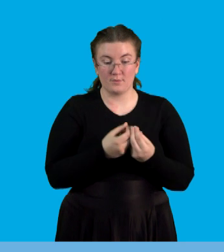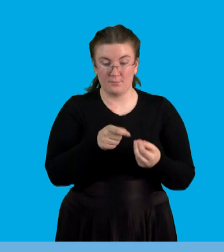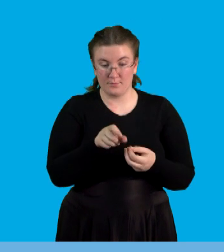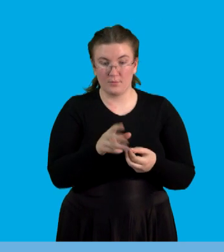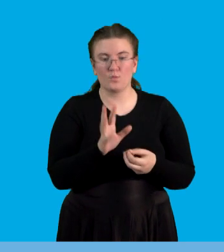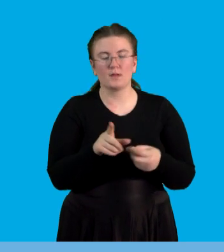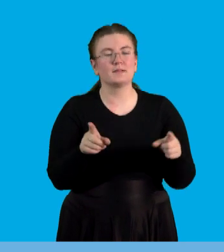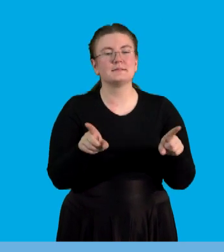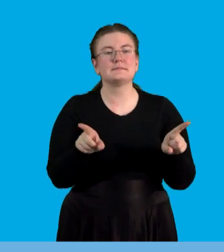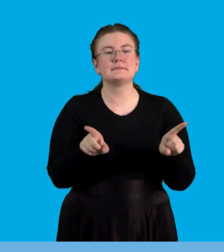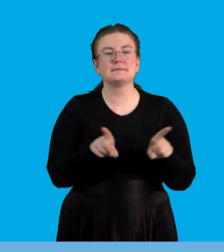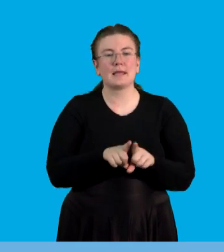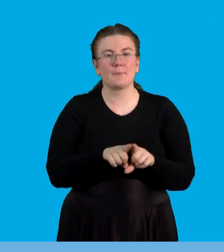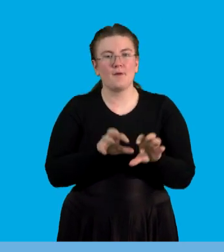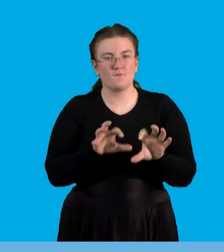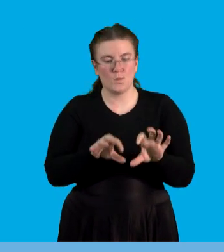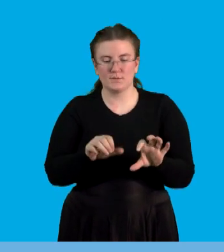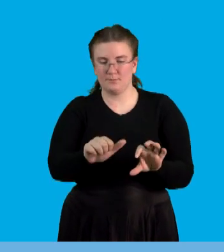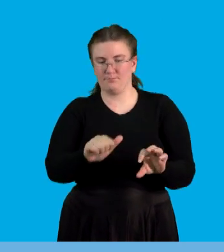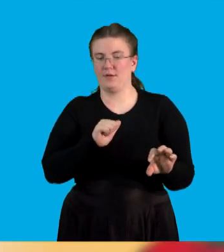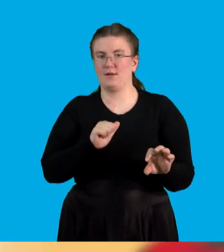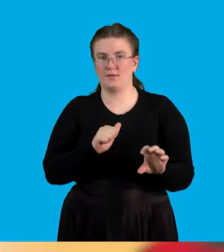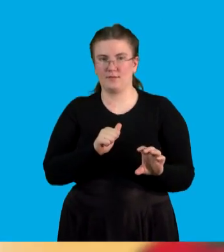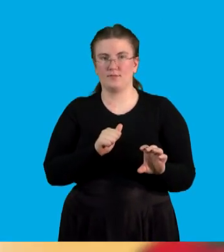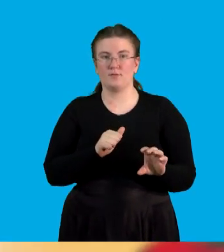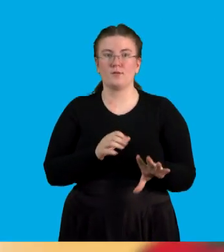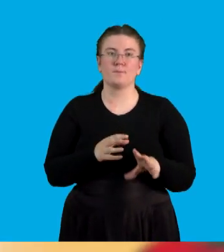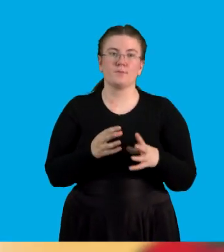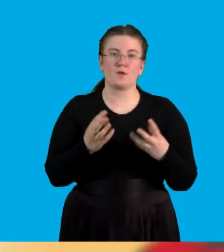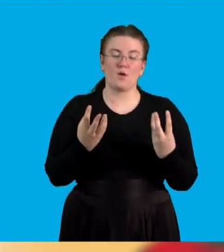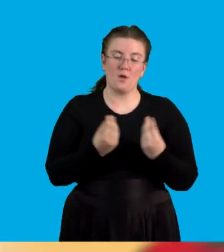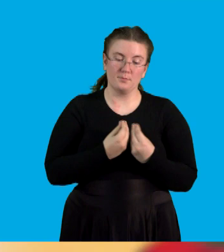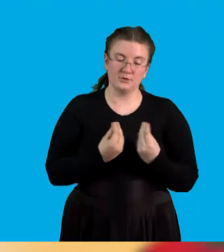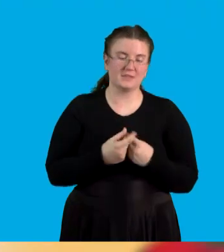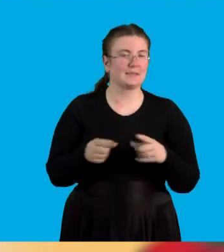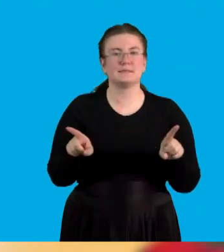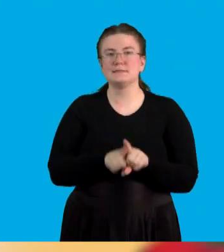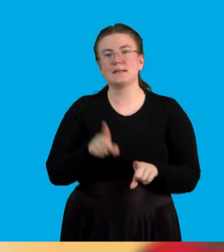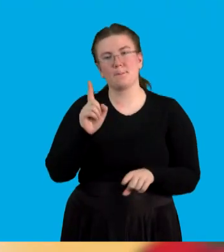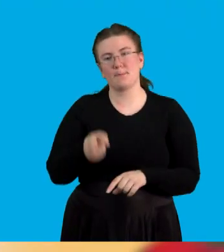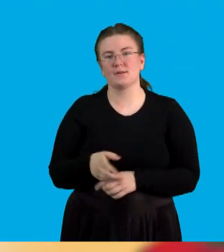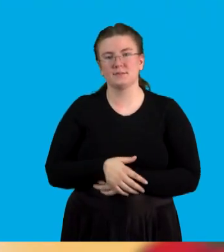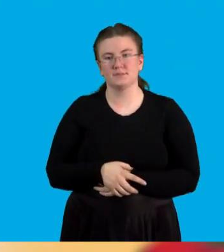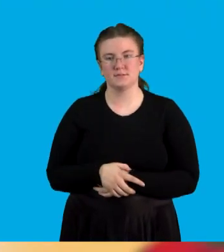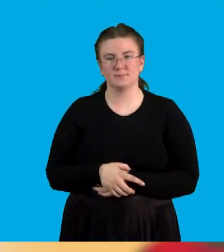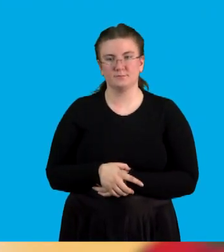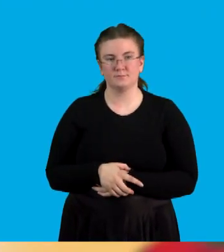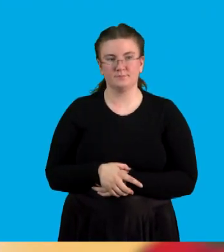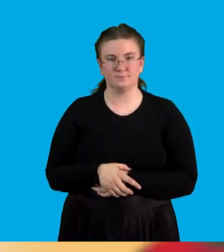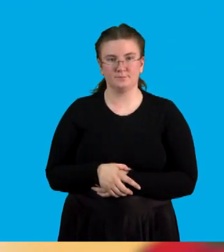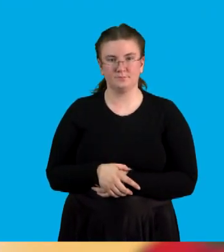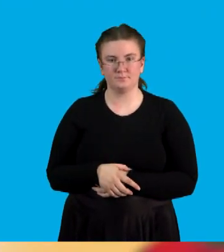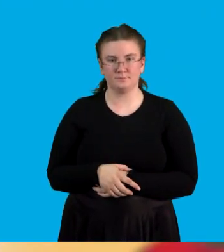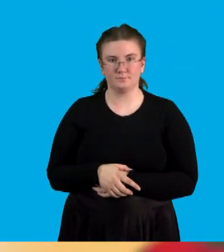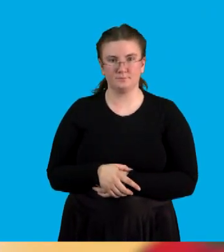simultaneously exert the same force back to you, so the object are always acting in that same object, or the forces are always